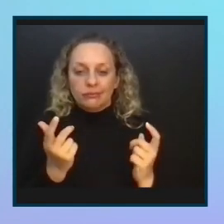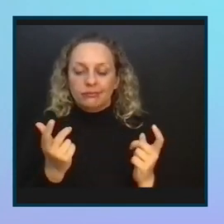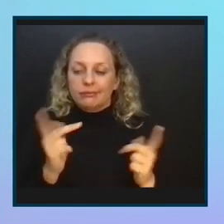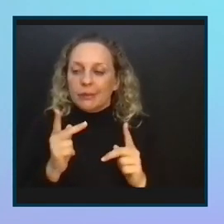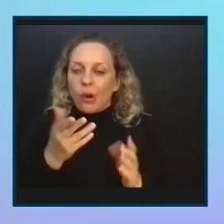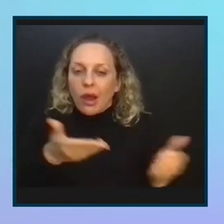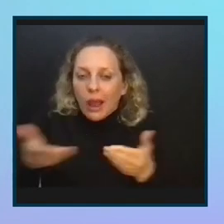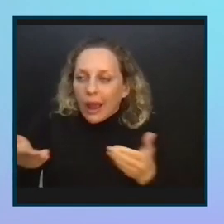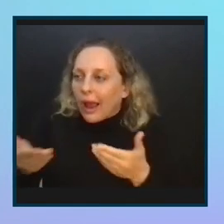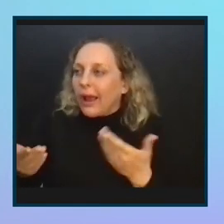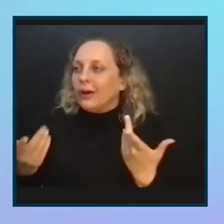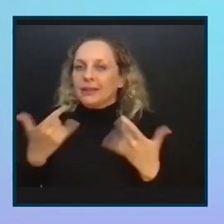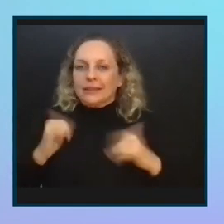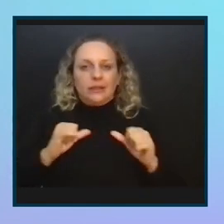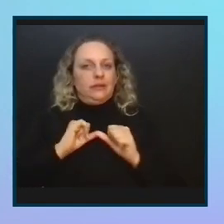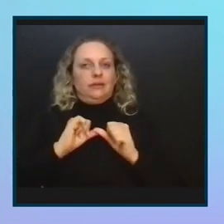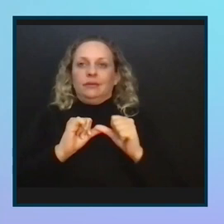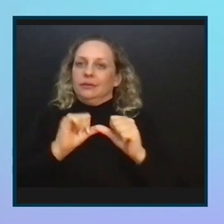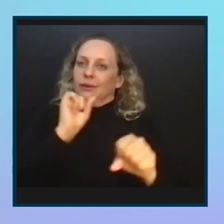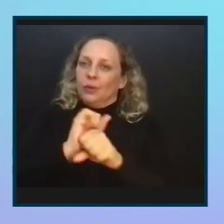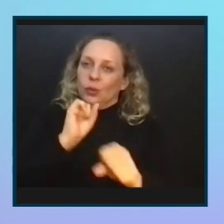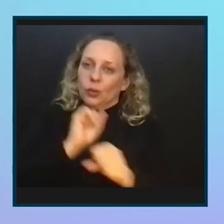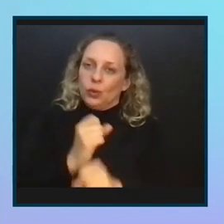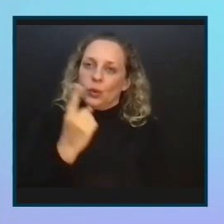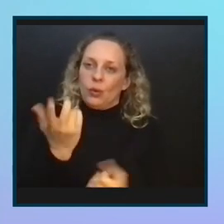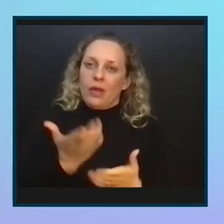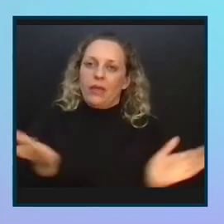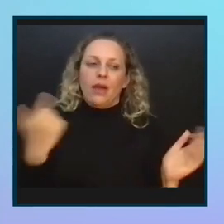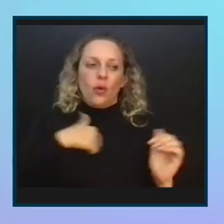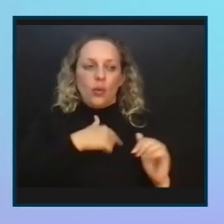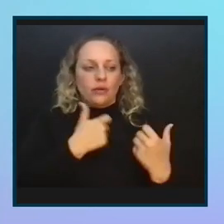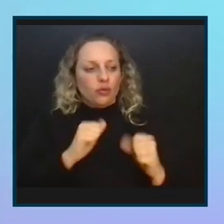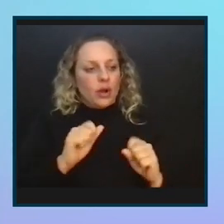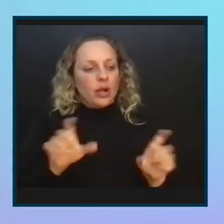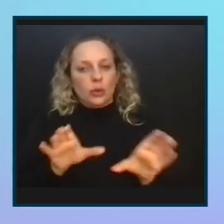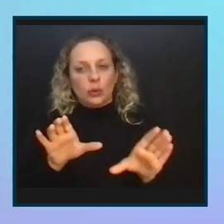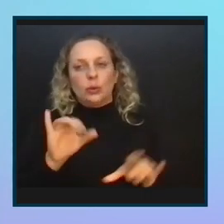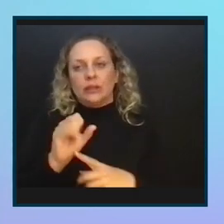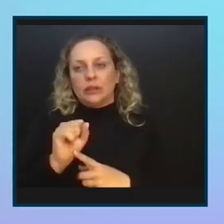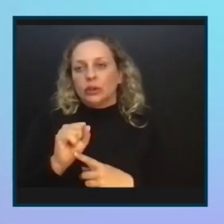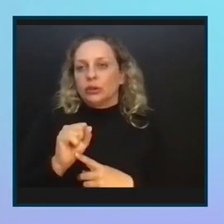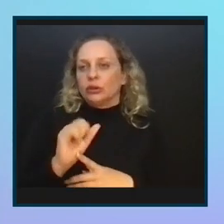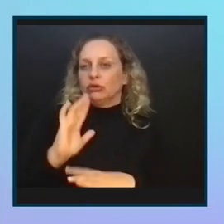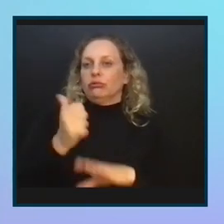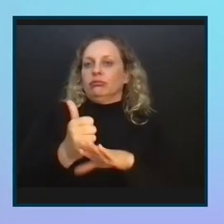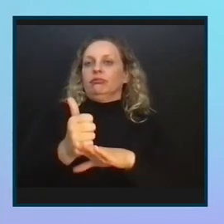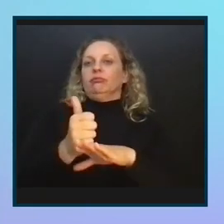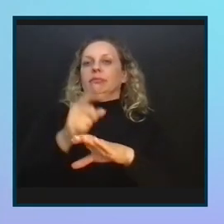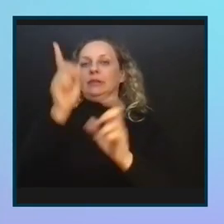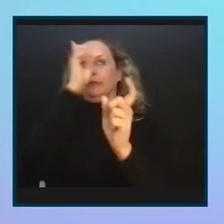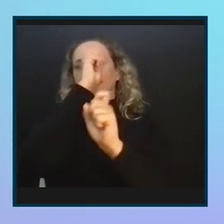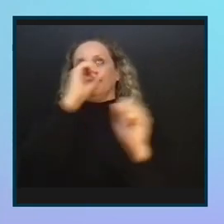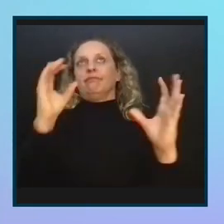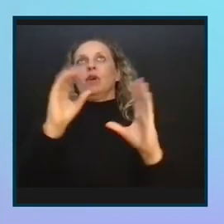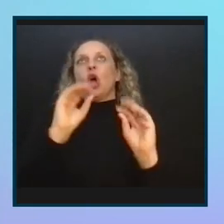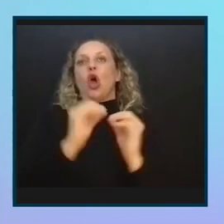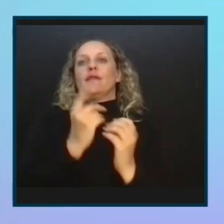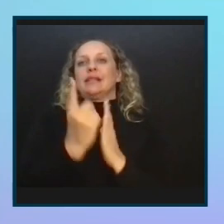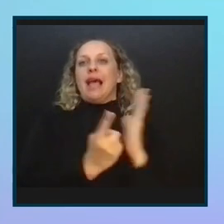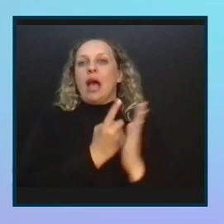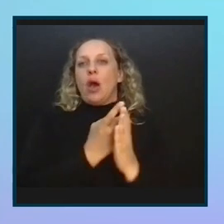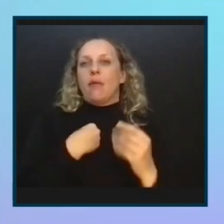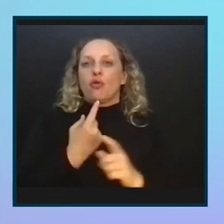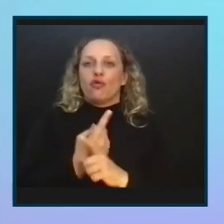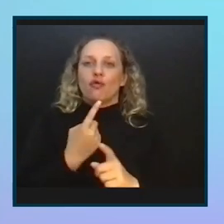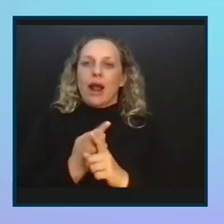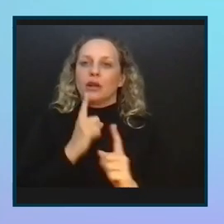folks that come in. And I think one of the things that we've tried to do is create this sort of idea of office hours and have more